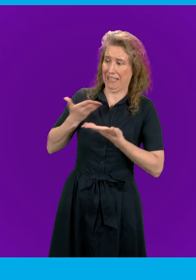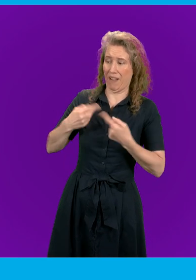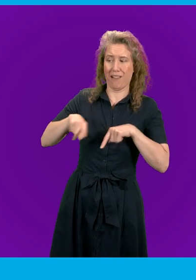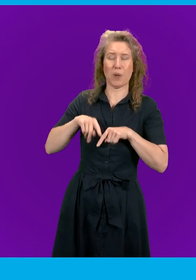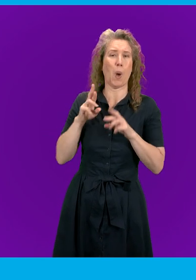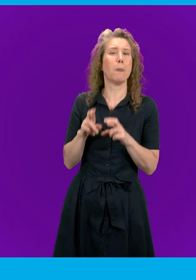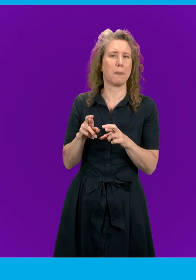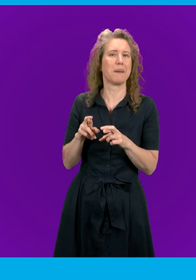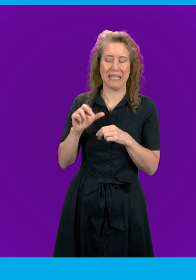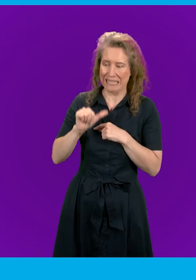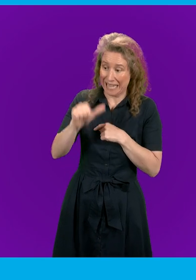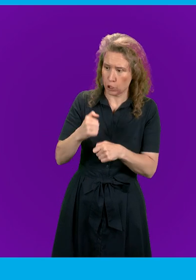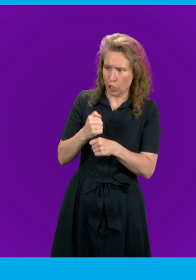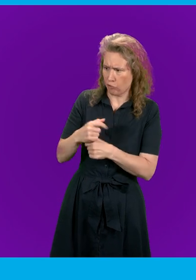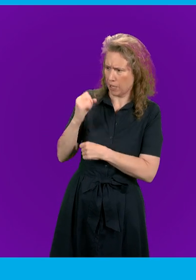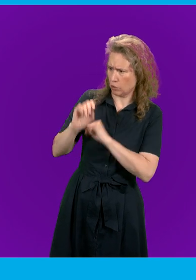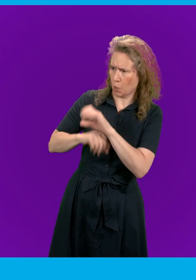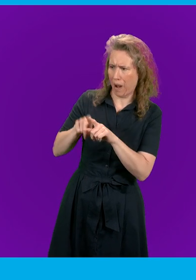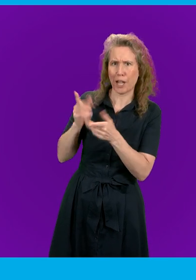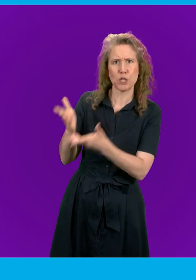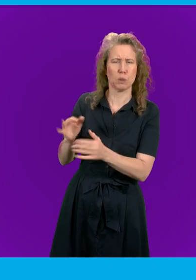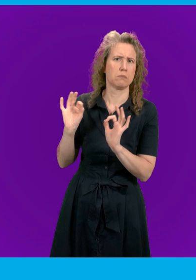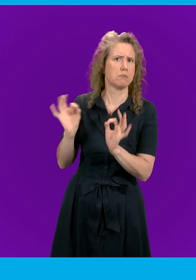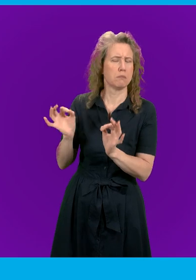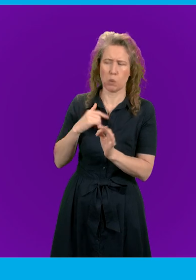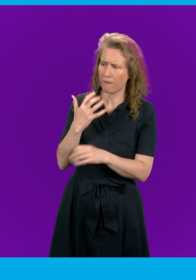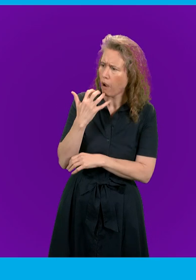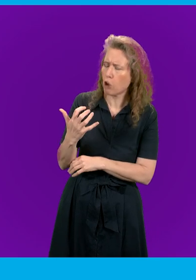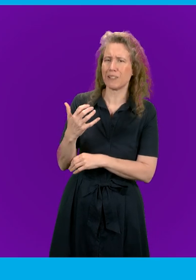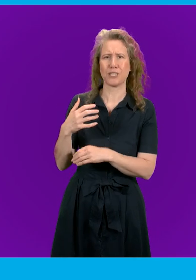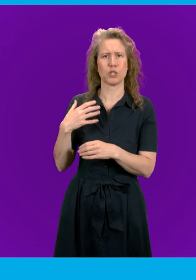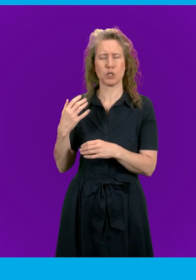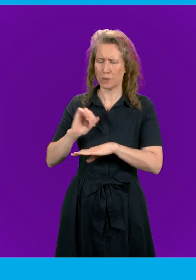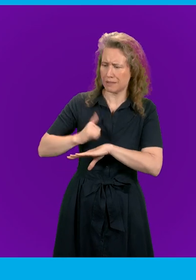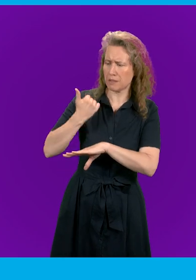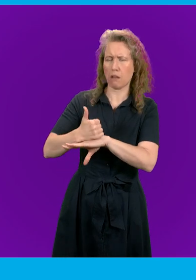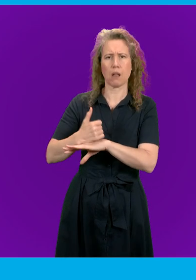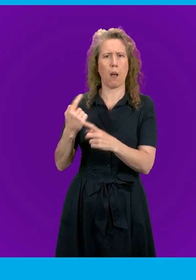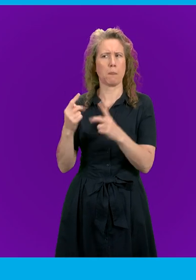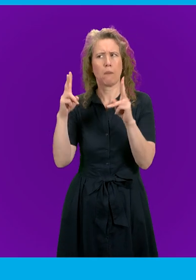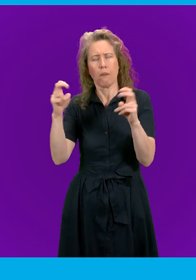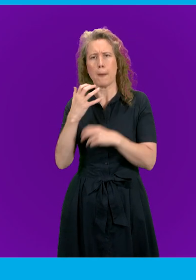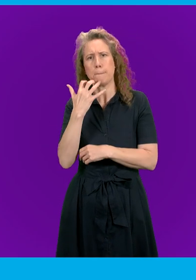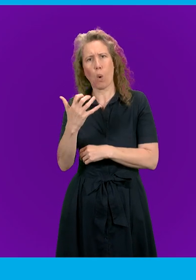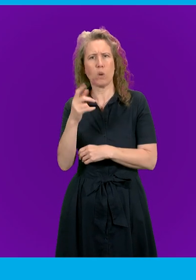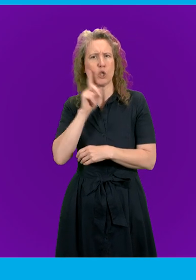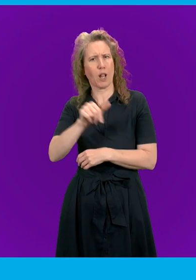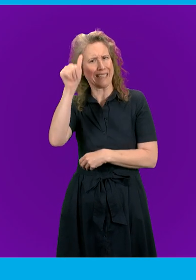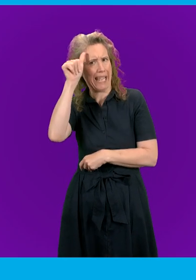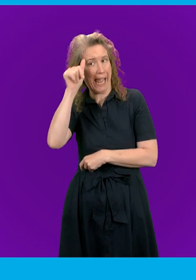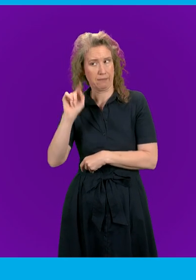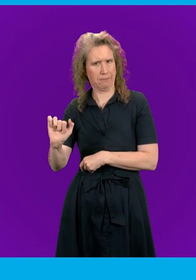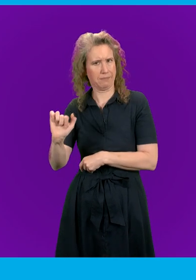hope, you know, for the next generation, just that the courage that it takes to set up something like Bold Girls Can and the